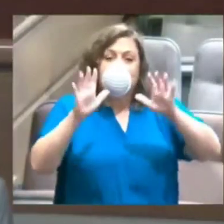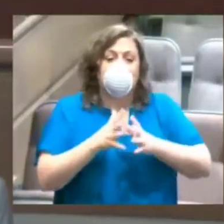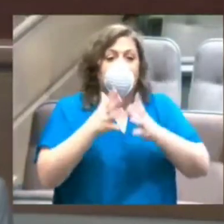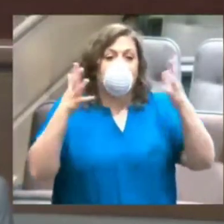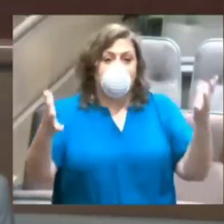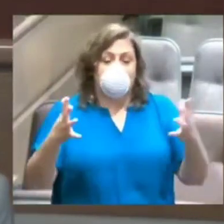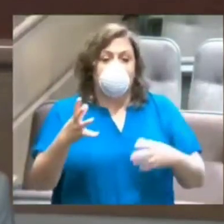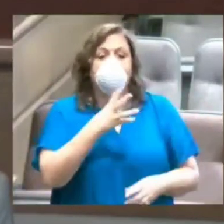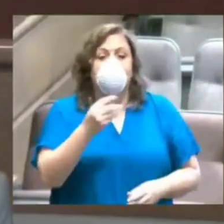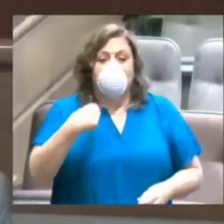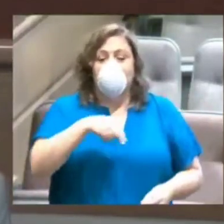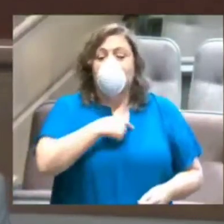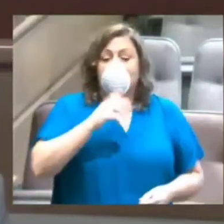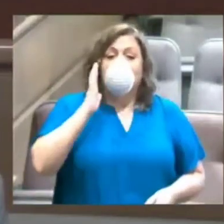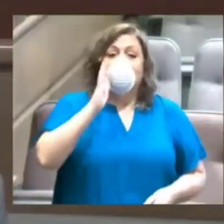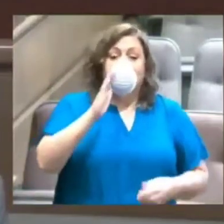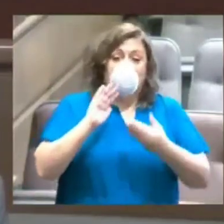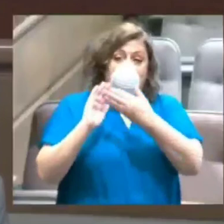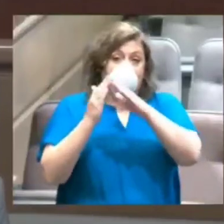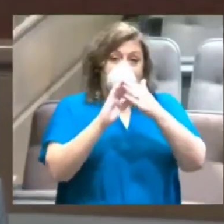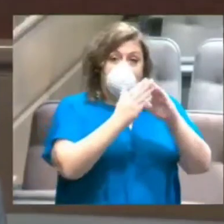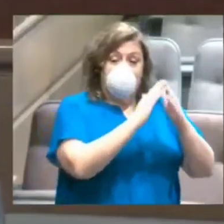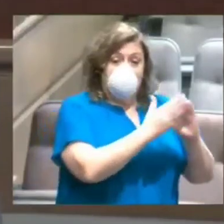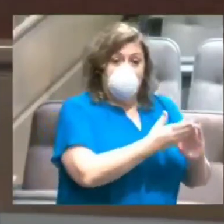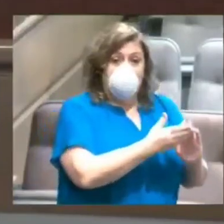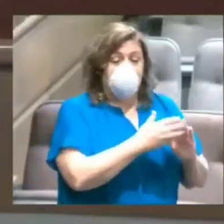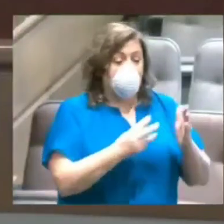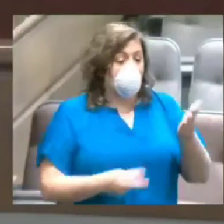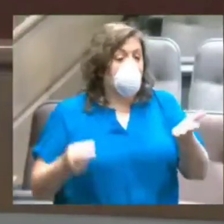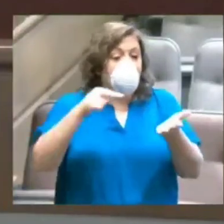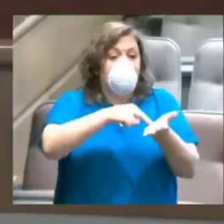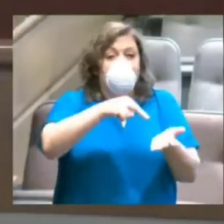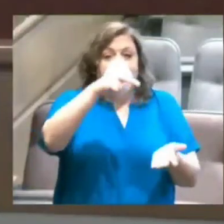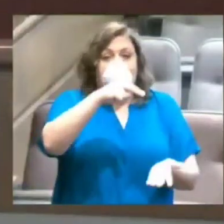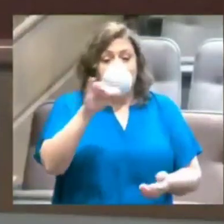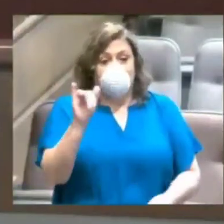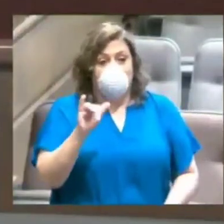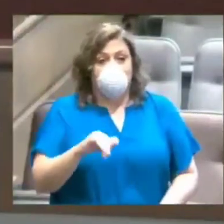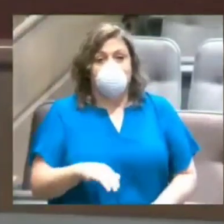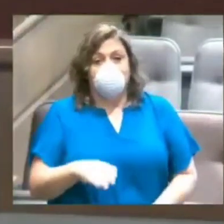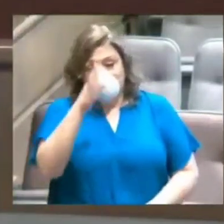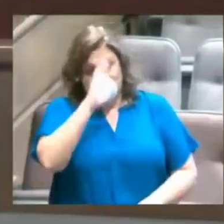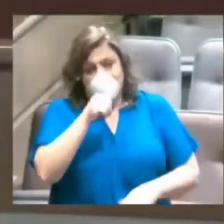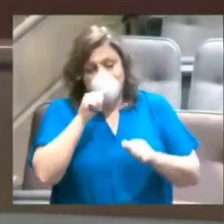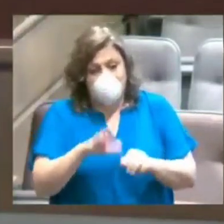will, as a community, be resurrected. God bless.